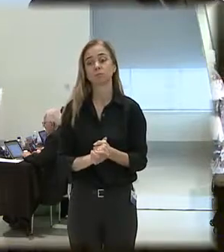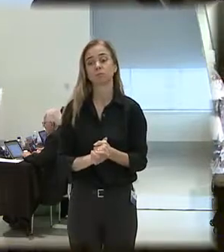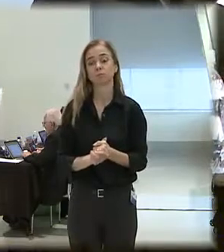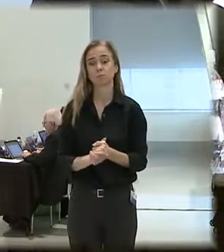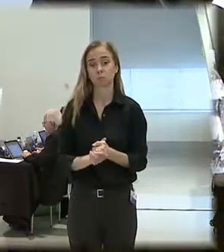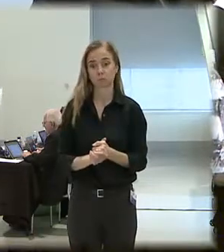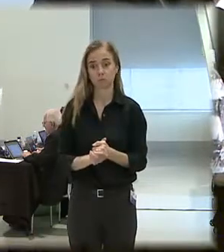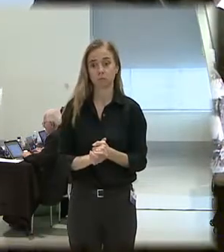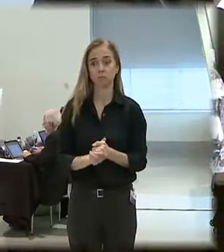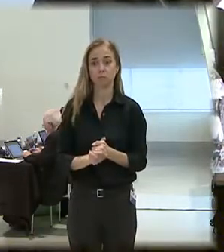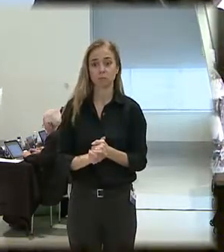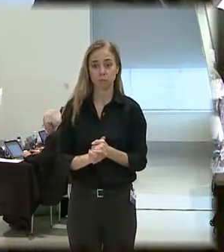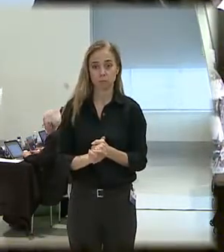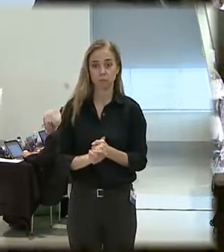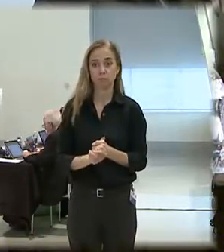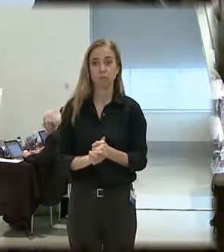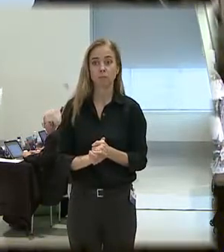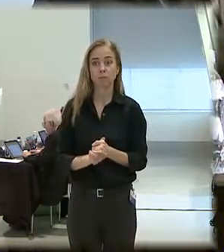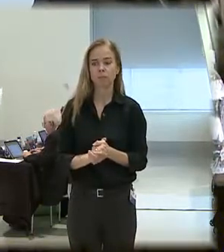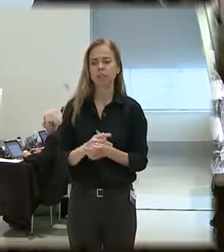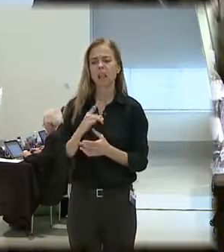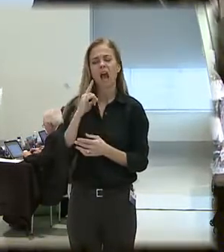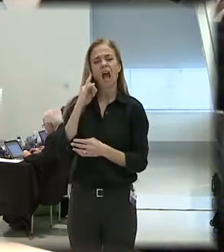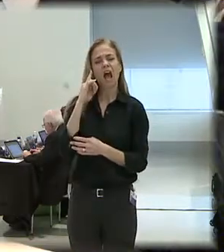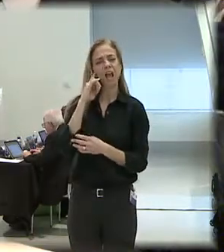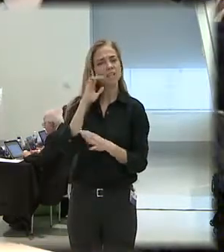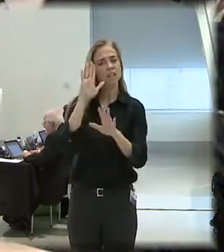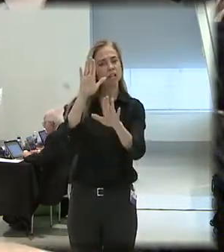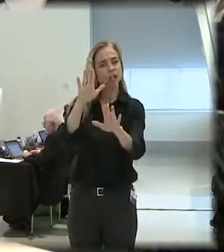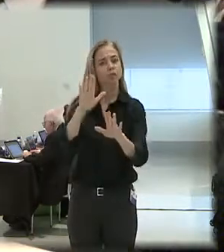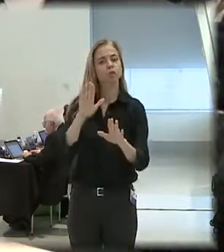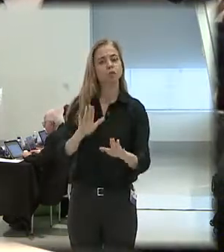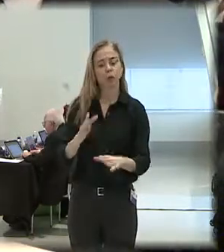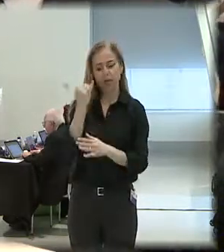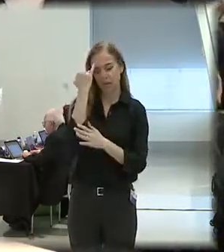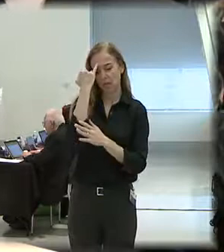Chief, you want to go? Sure. I think it's a great idea.